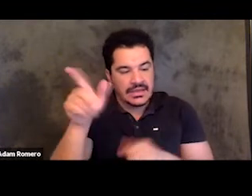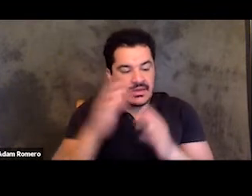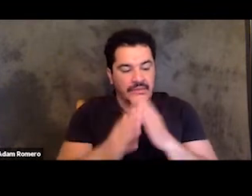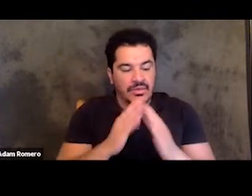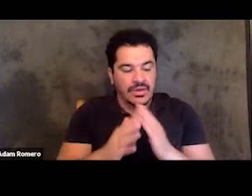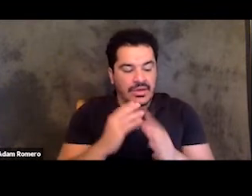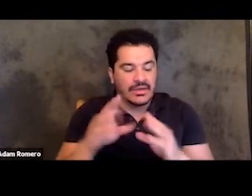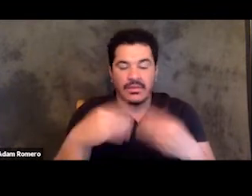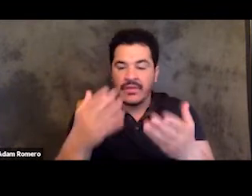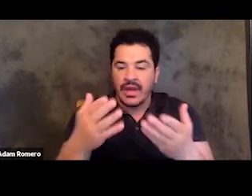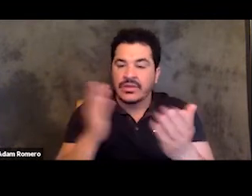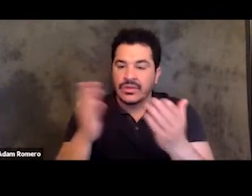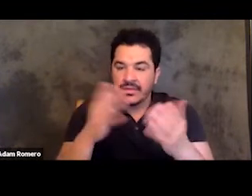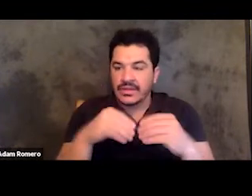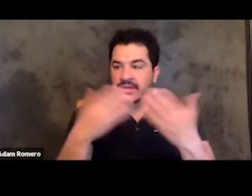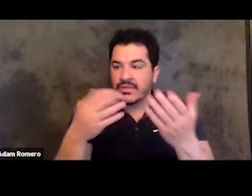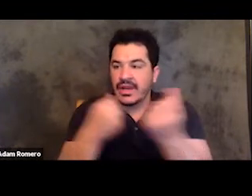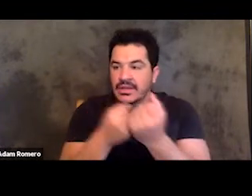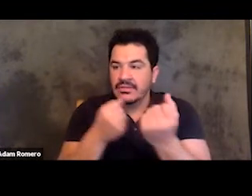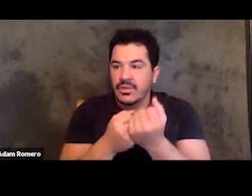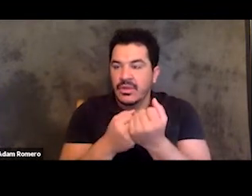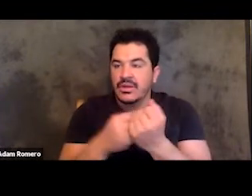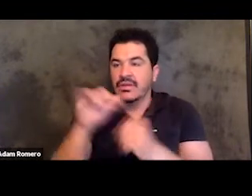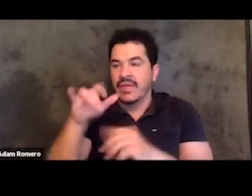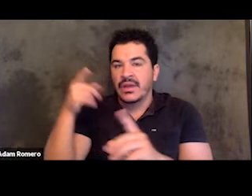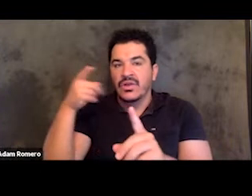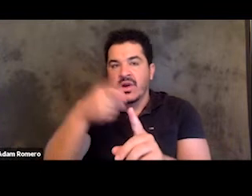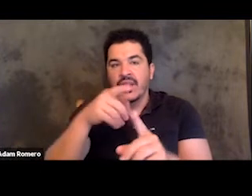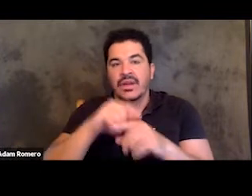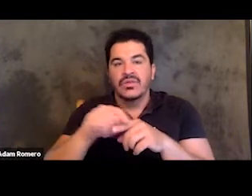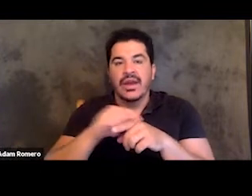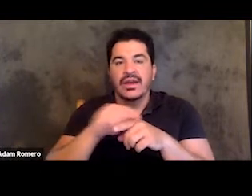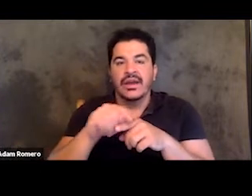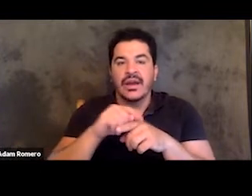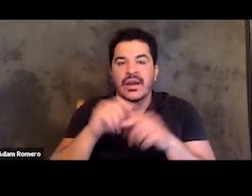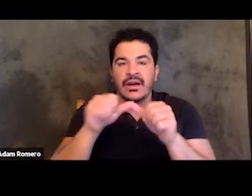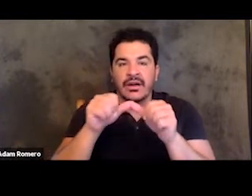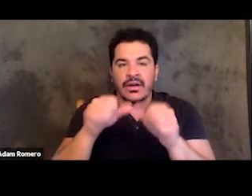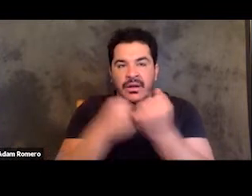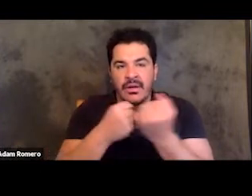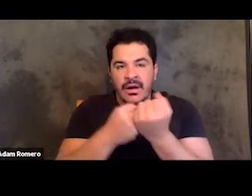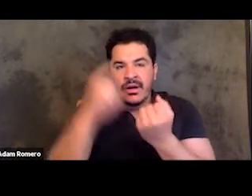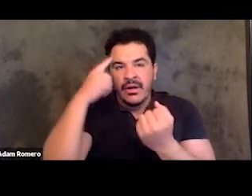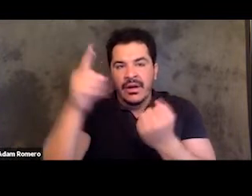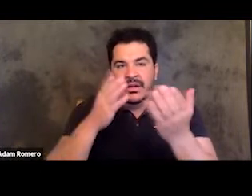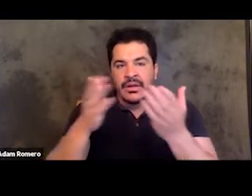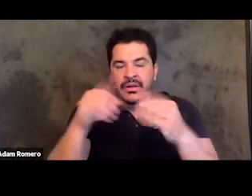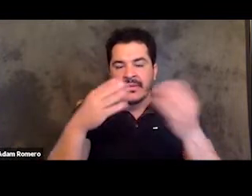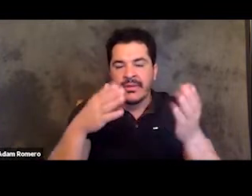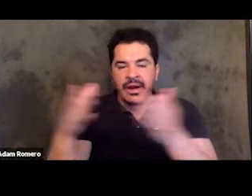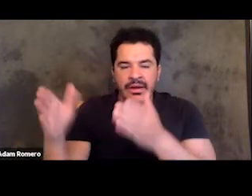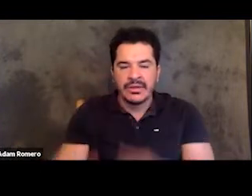with support, targeted training and ongoing support for service providers. So ensuring that ongoing supervision for